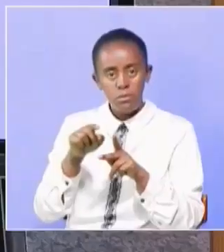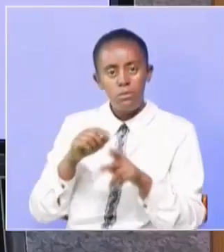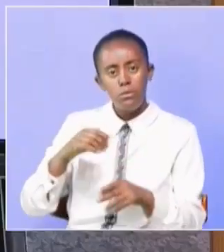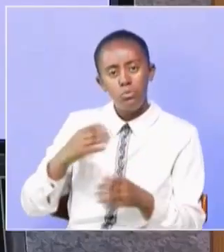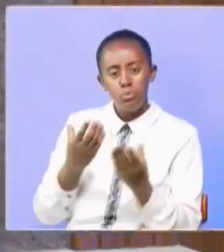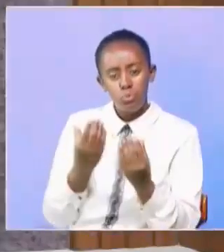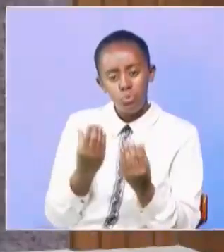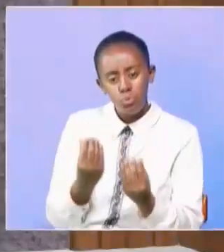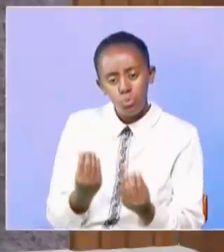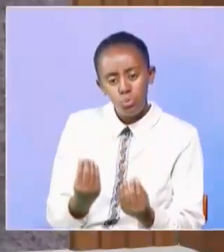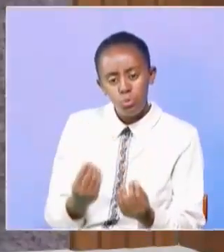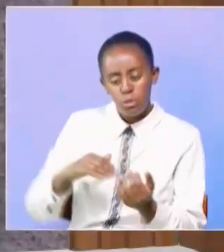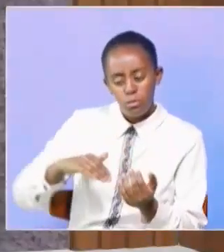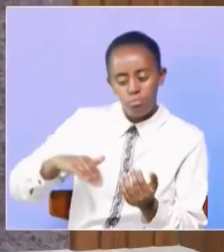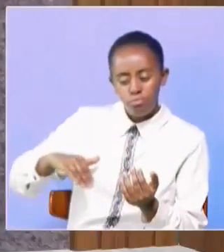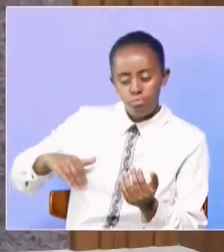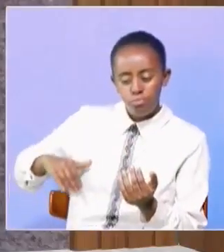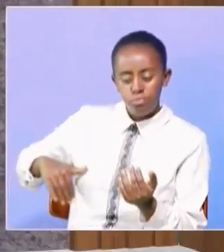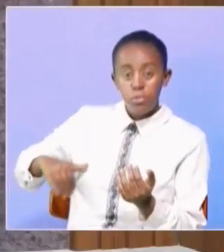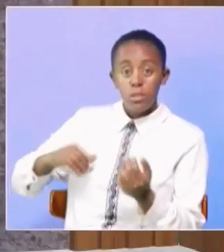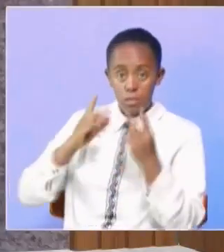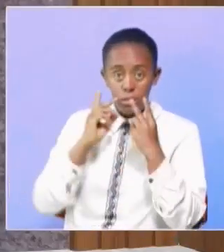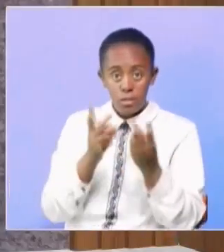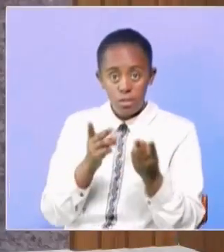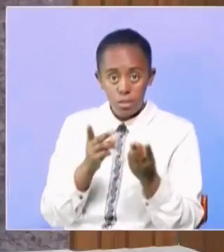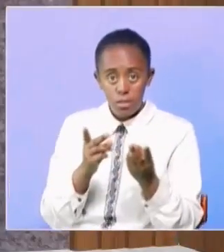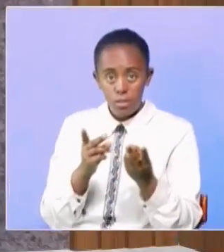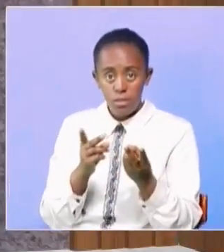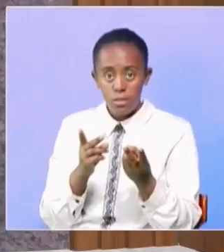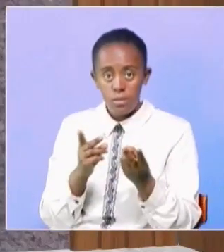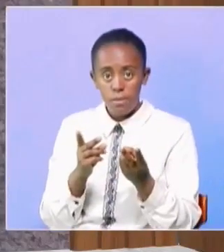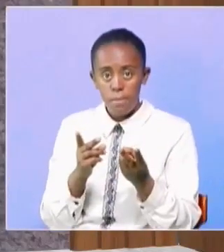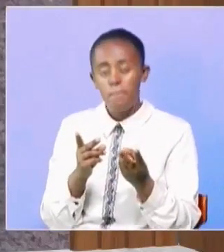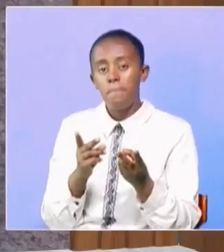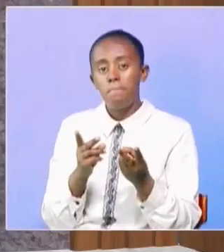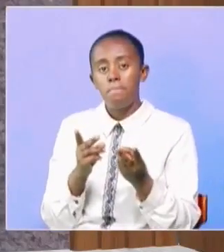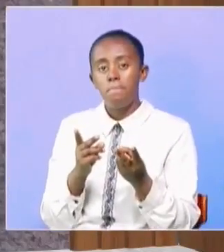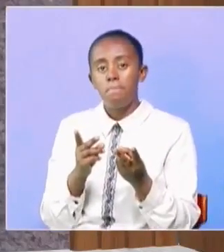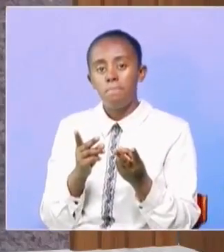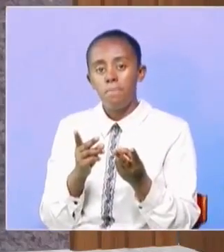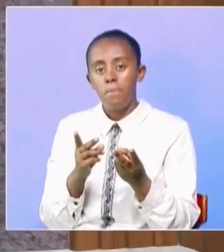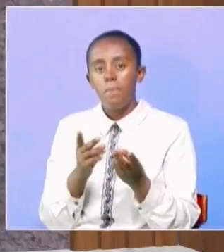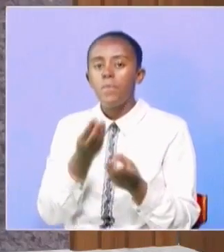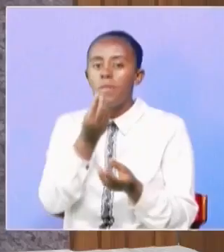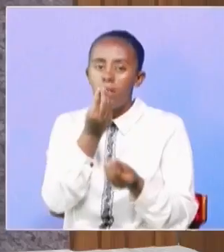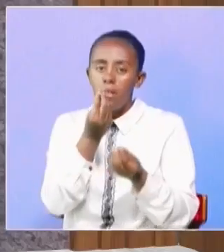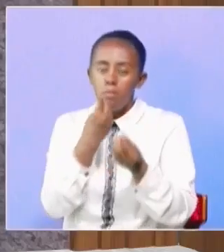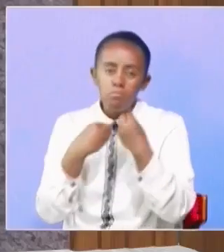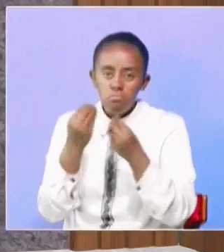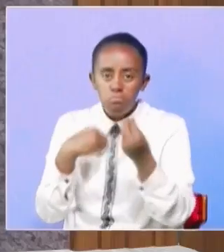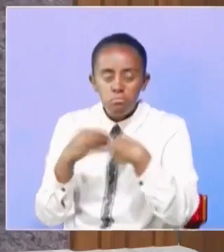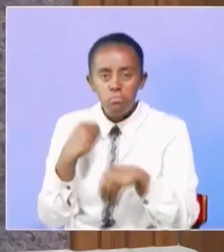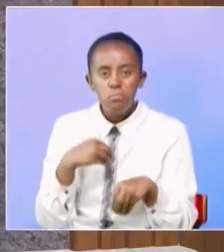slow, people who, for example, if you're having an eating contest,